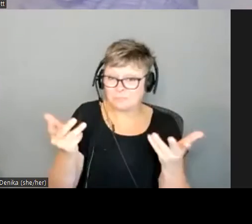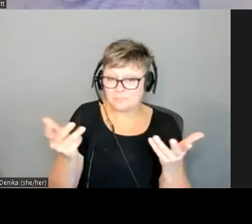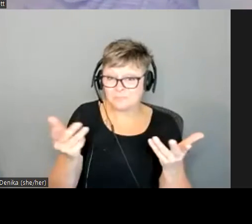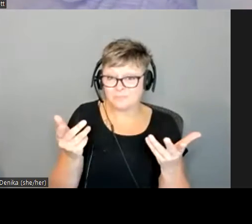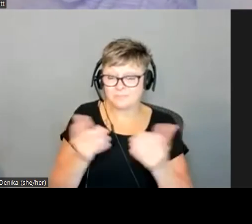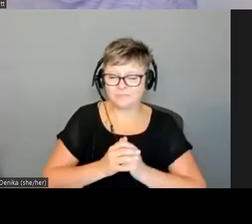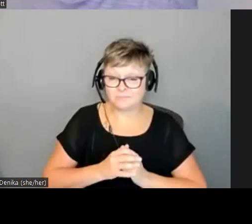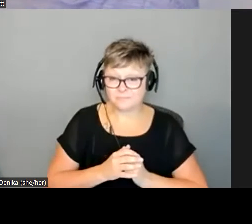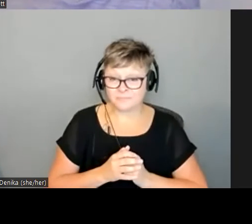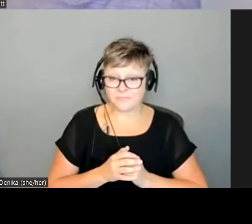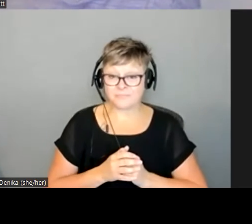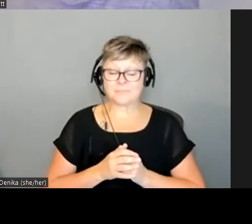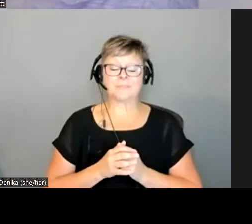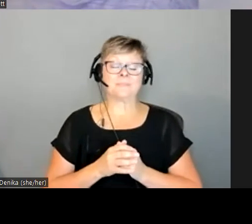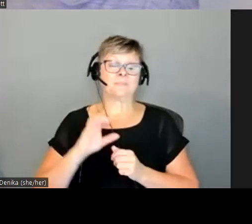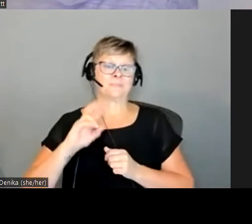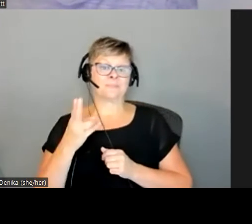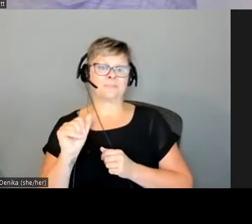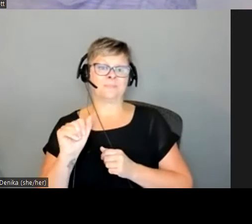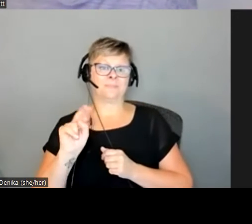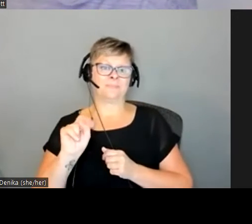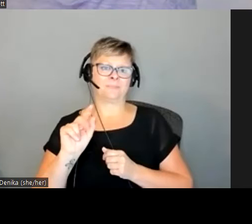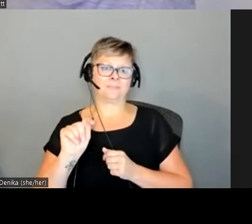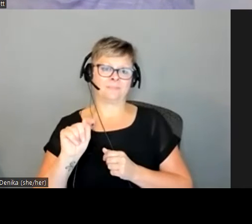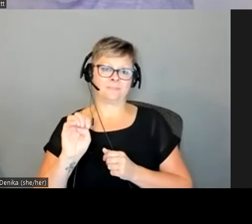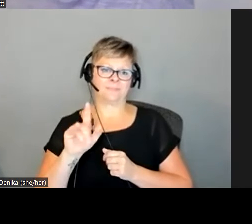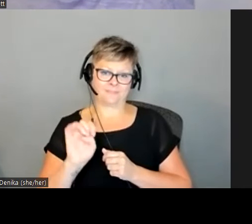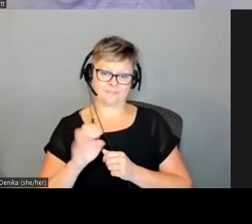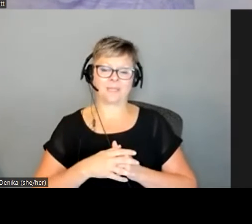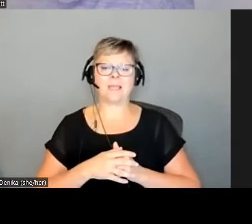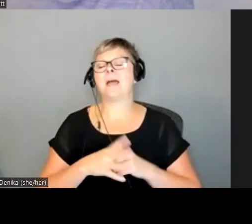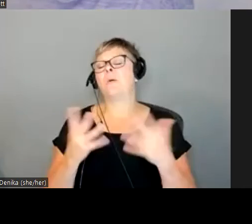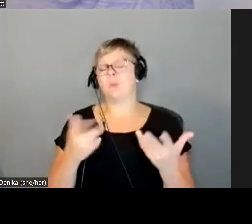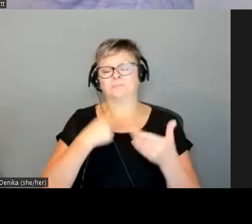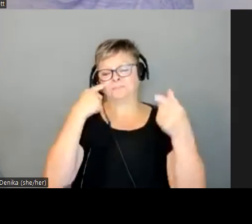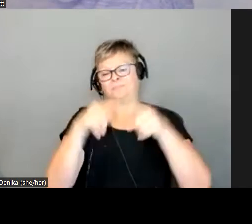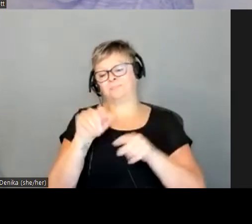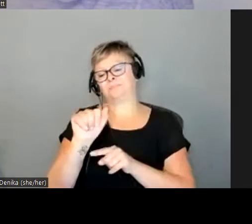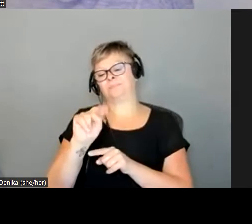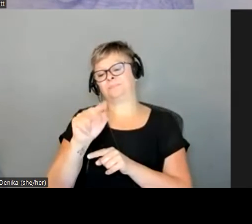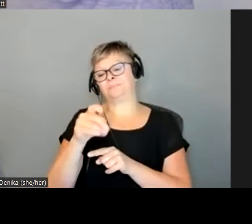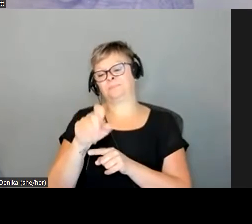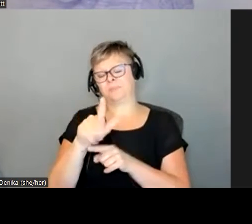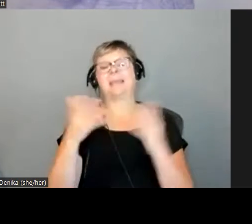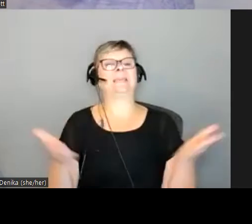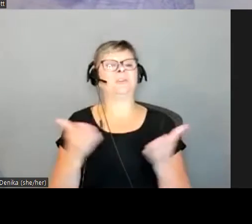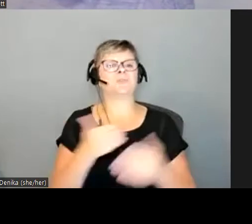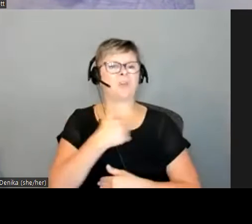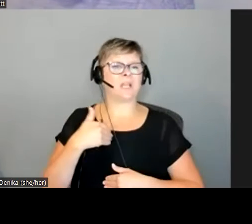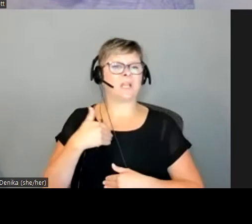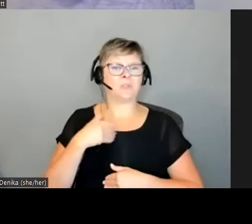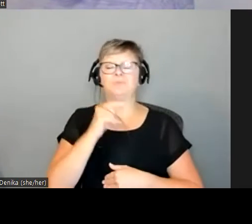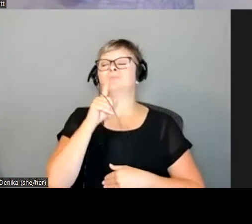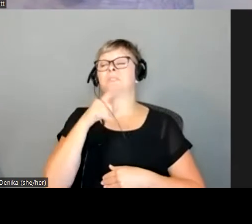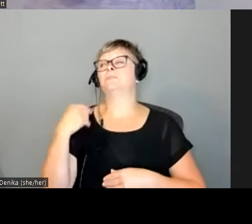I think I'd have to agree with Angel. I think in Toronto we have been struggling. Mhm. I